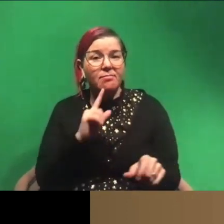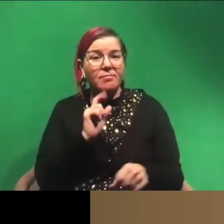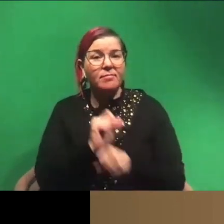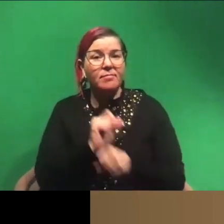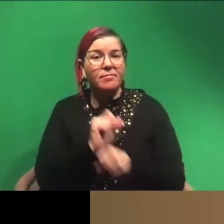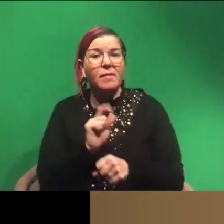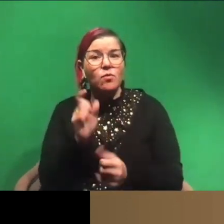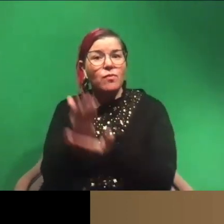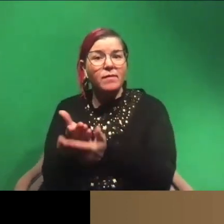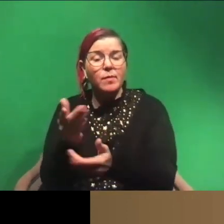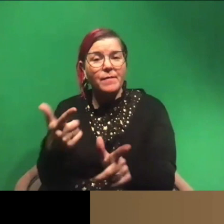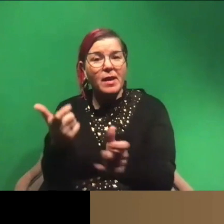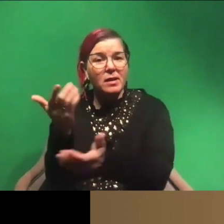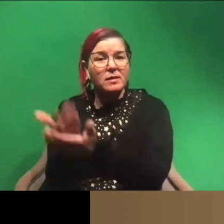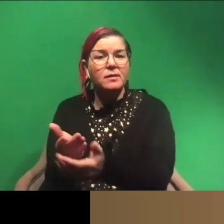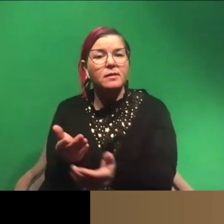really fast,